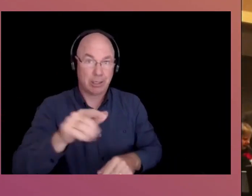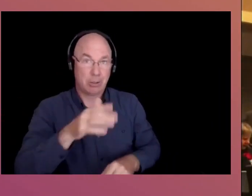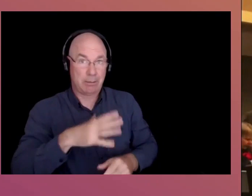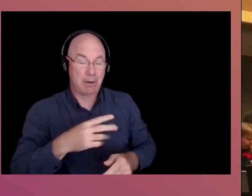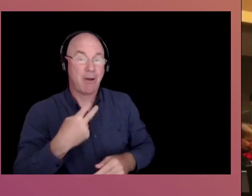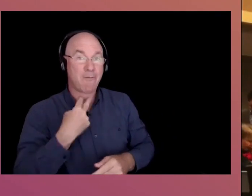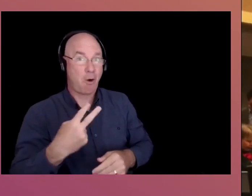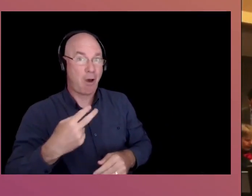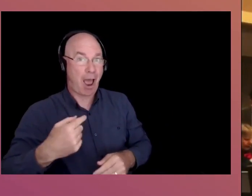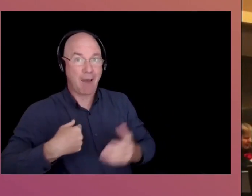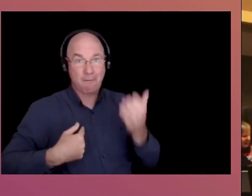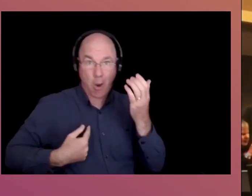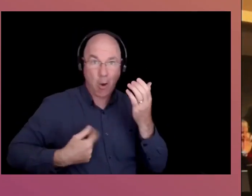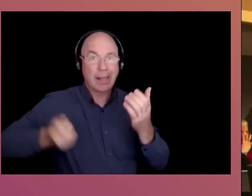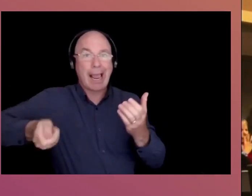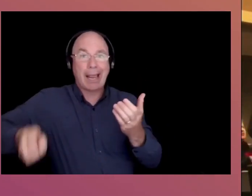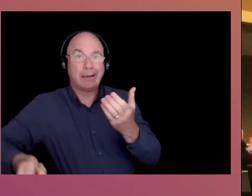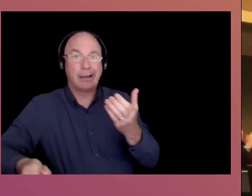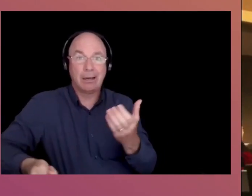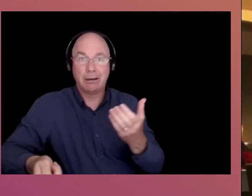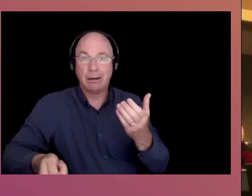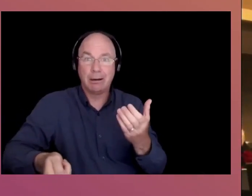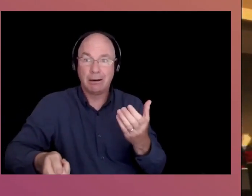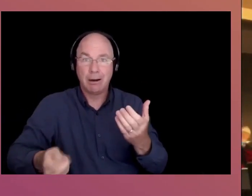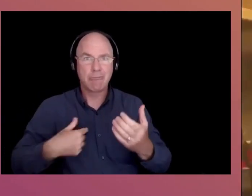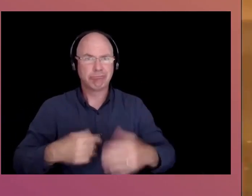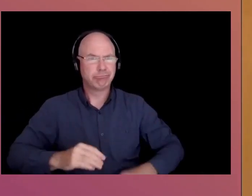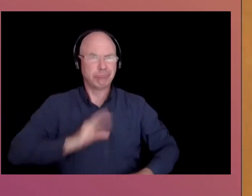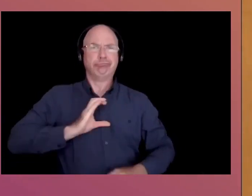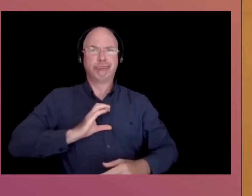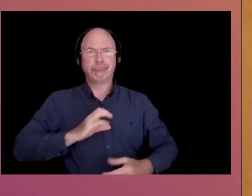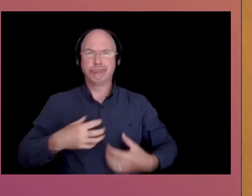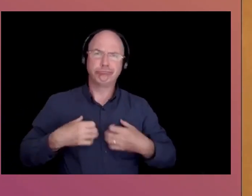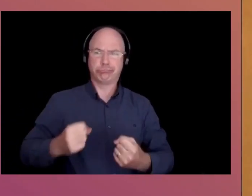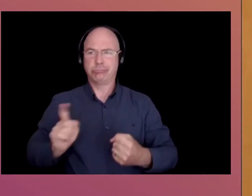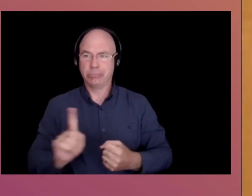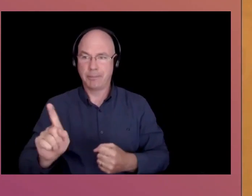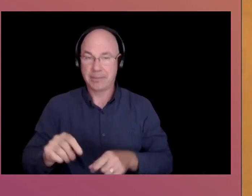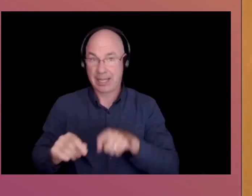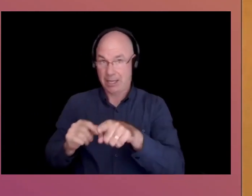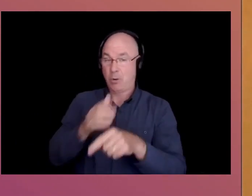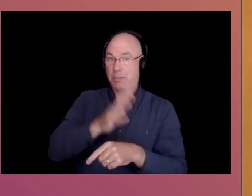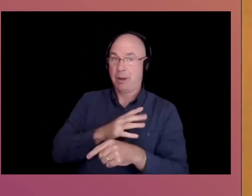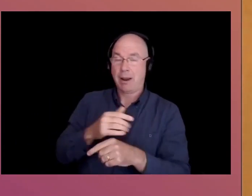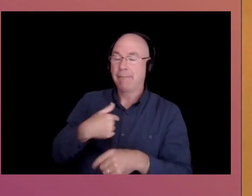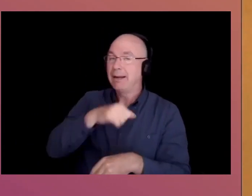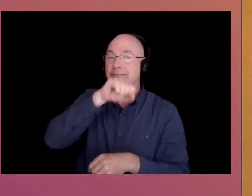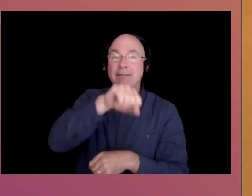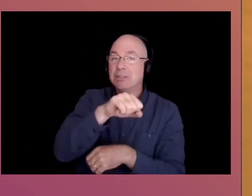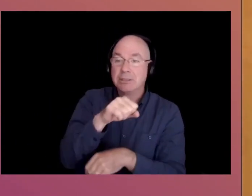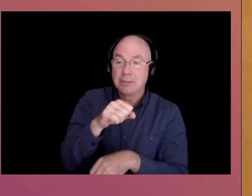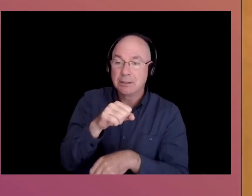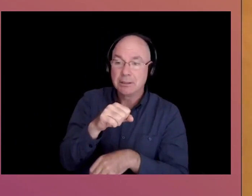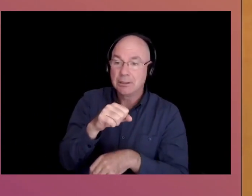cane in the other hand. I never walked with such confidence in my life. And my favorite part about it is the ability